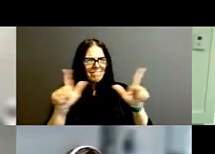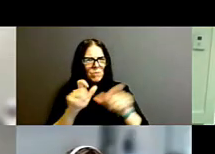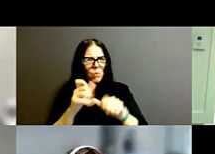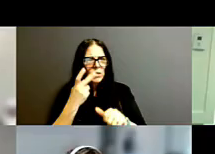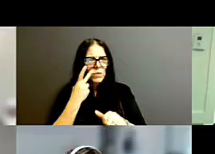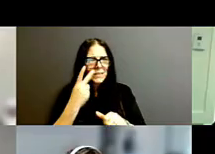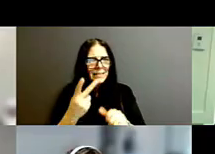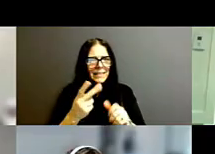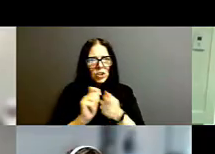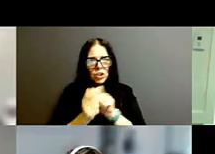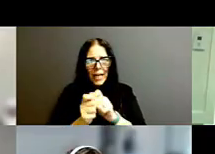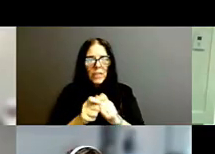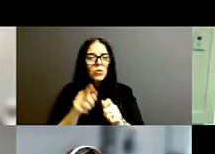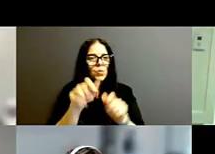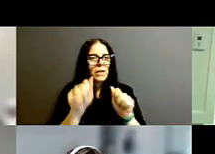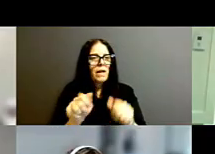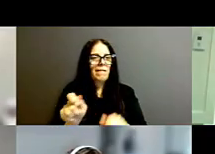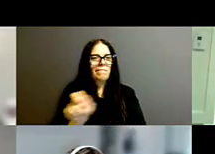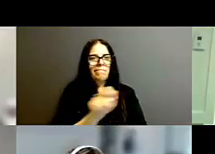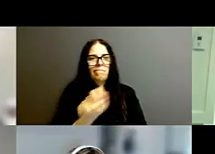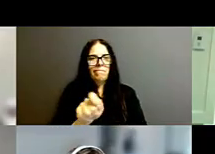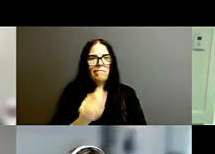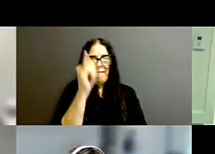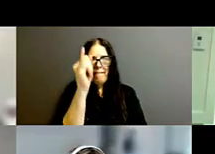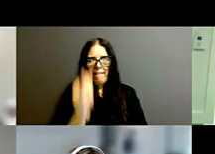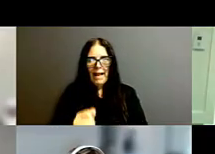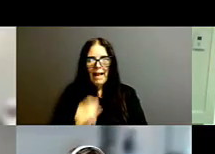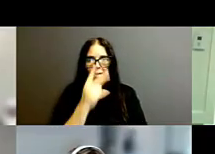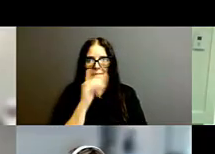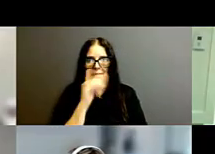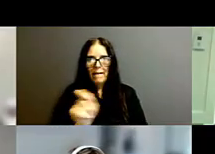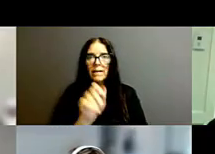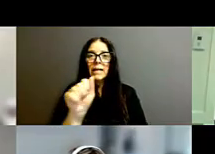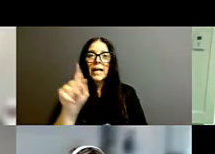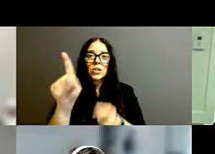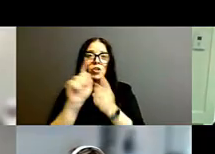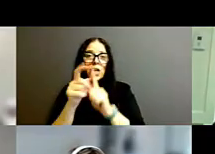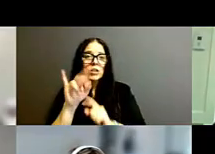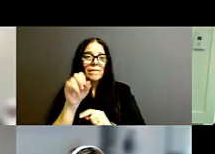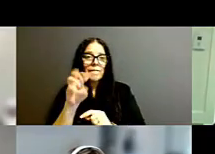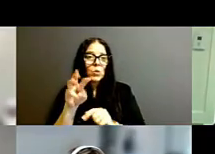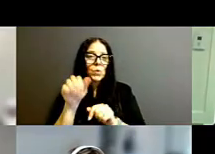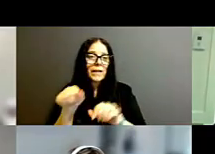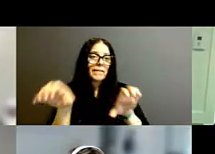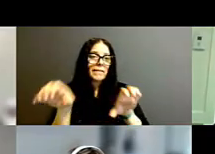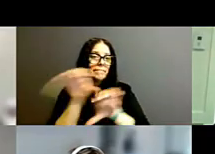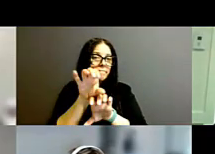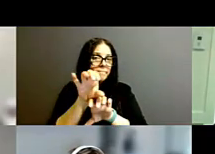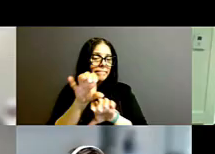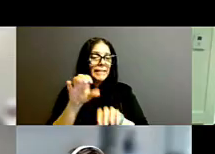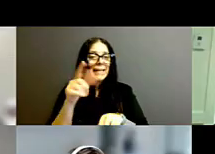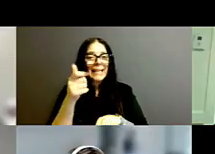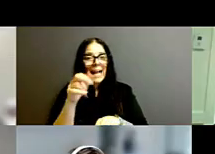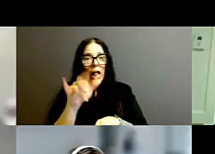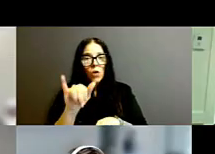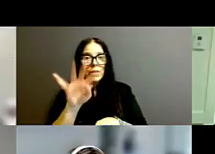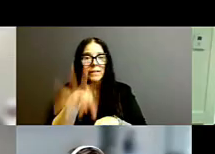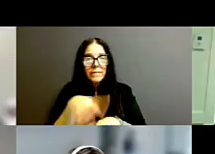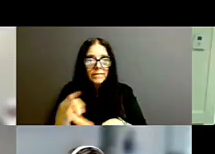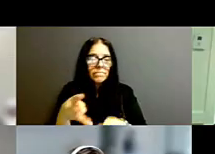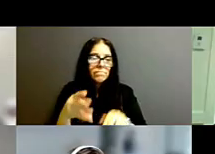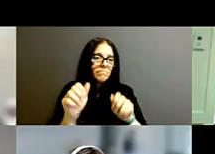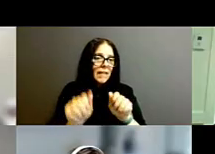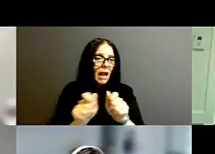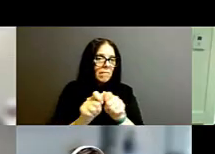change the settings, don't forget that you can switch in the view section. You can do side-by-side gallery where you can actually shrink and